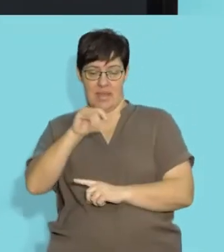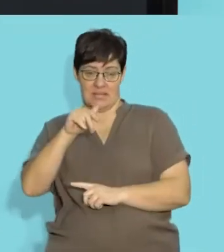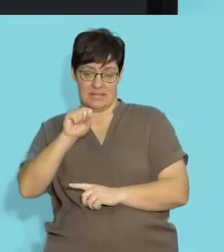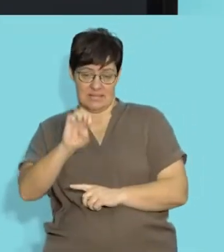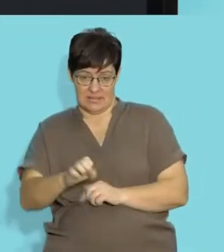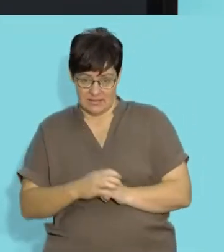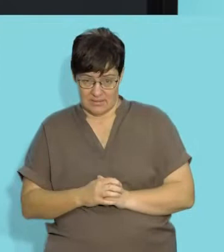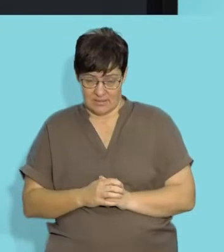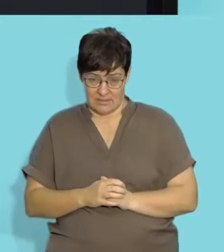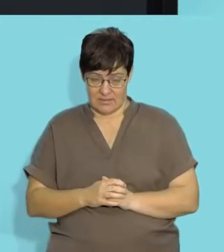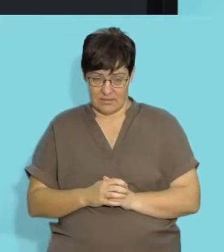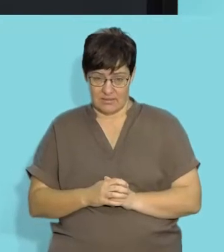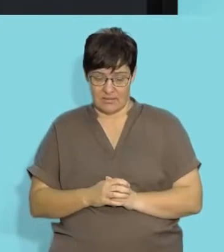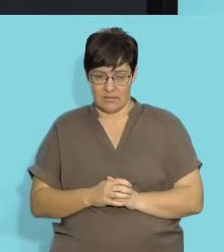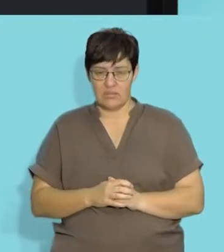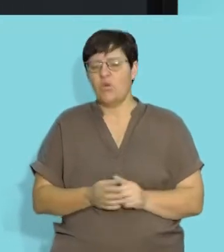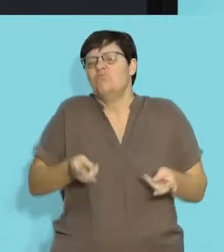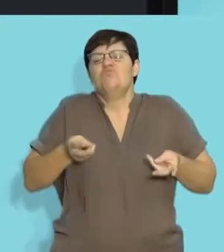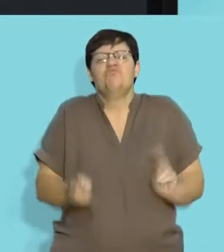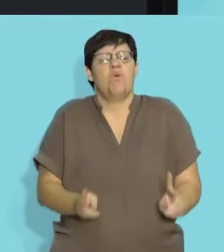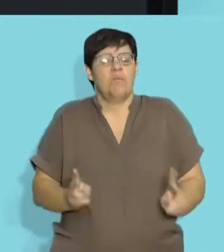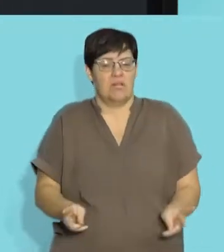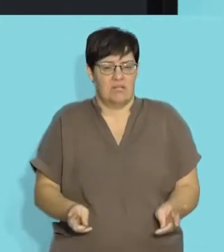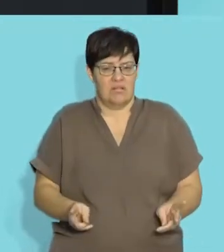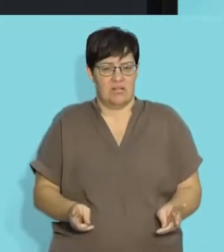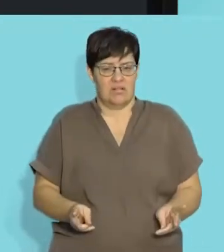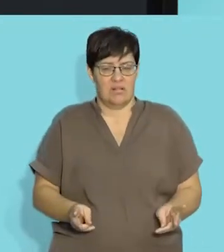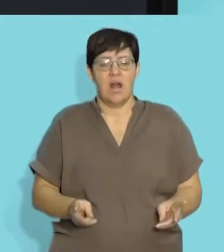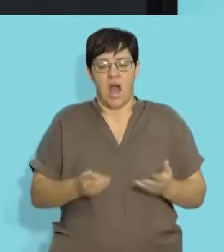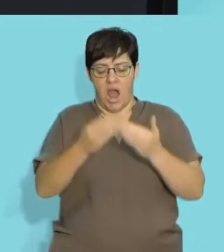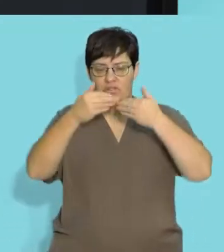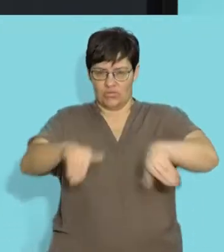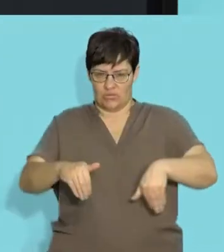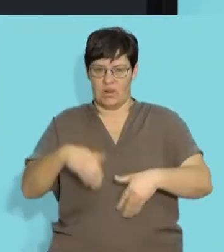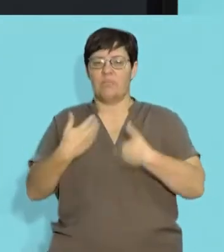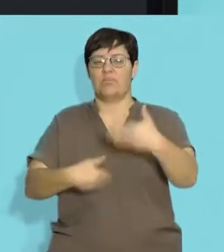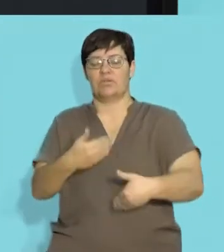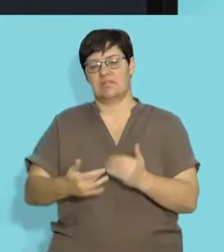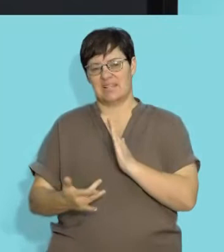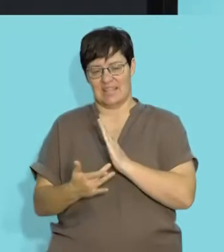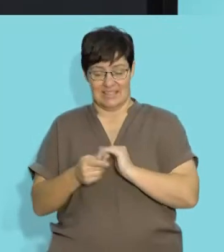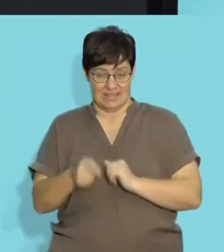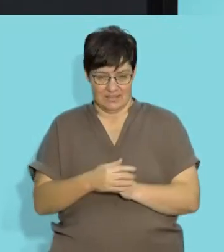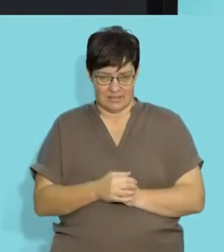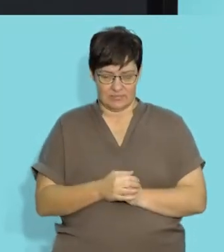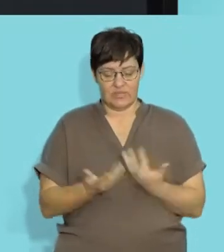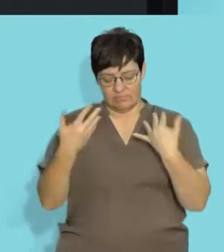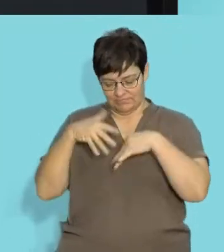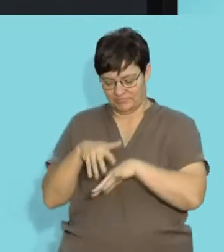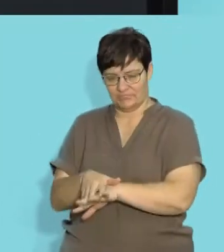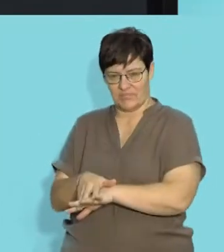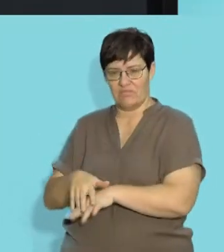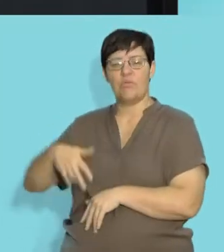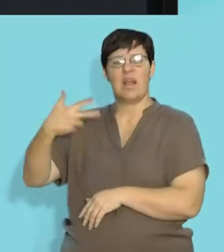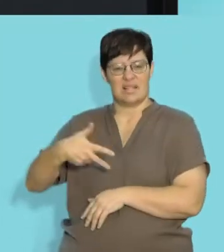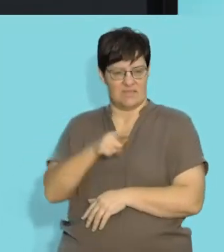right? So hence we're saying that generally or ordinarily, this is actually a neutralization type of a reaction if we